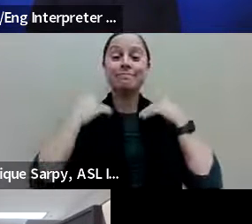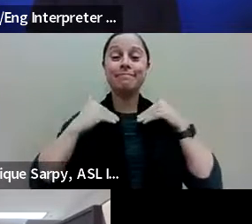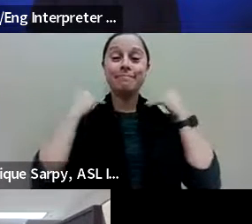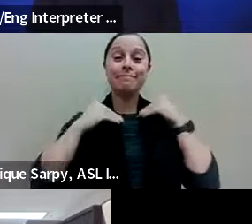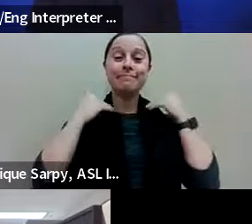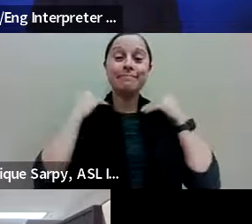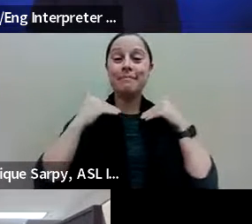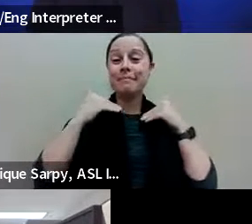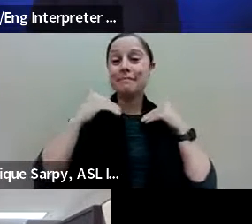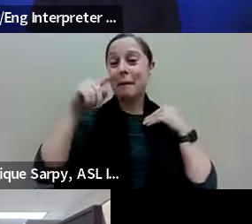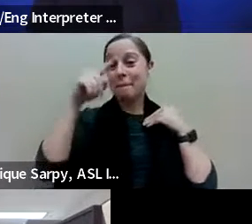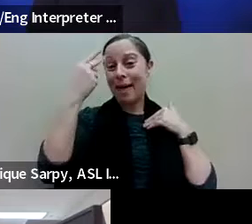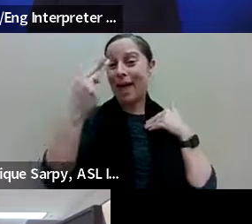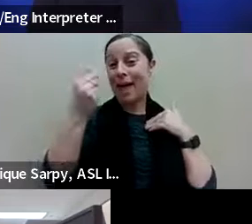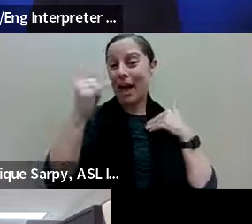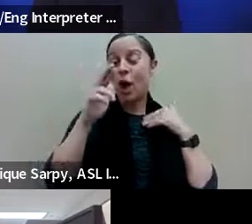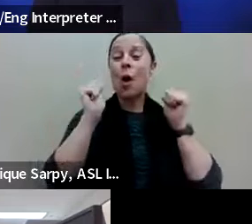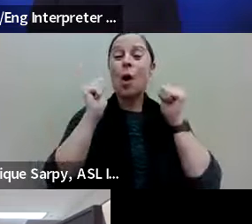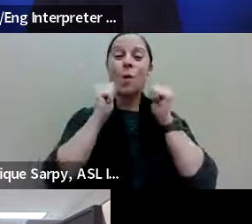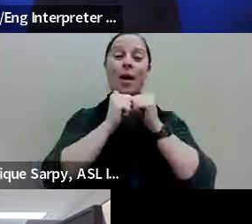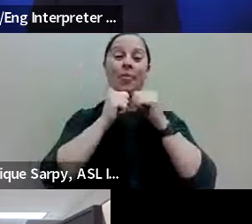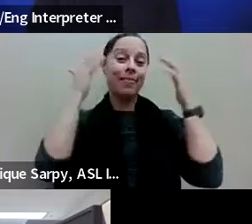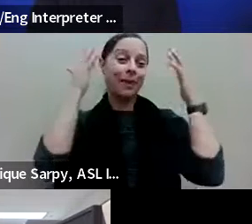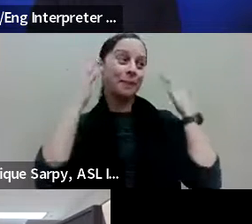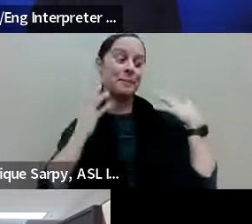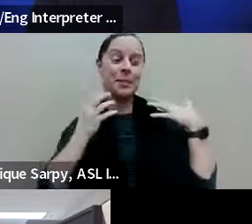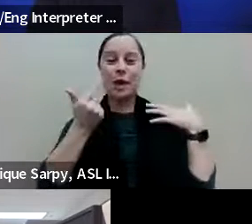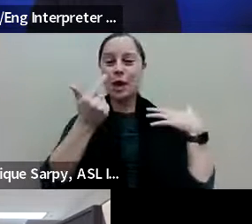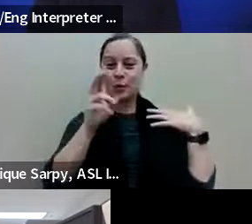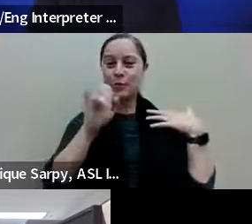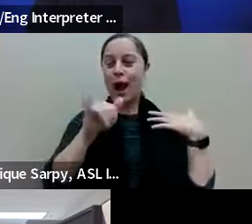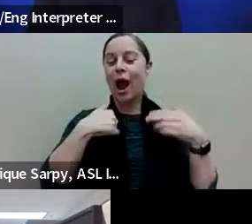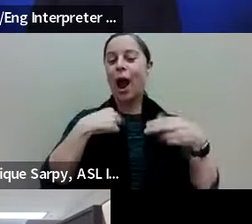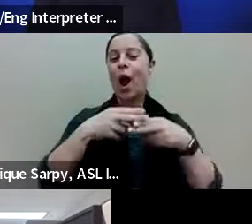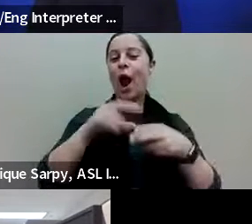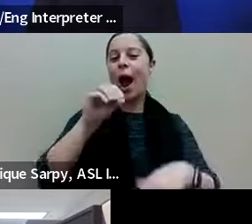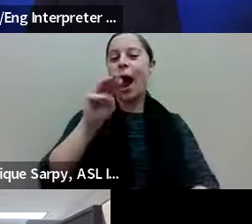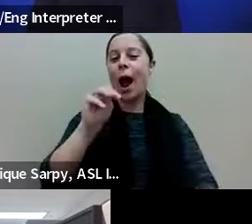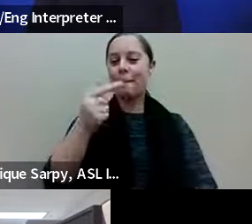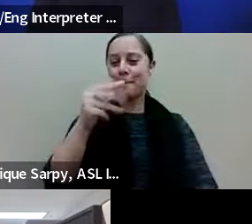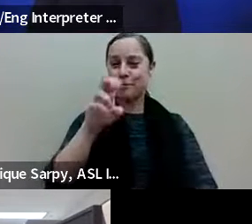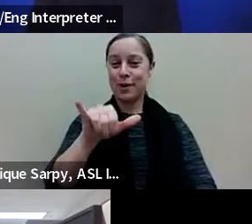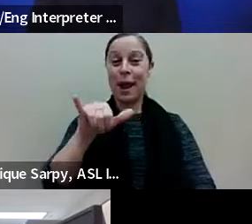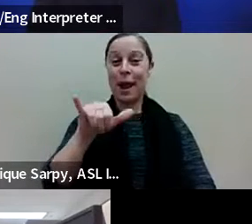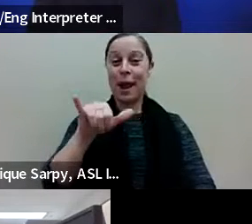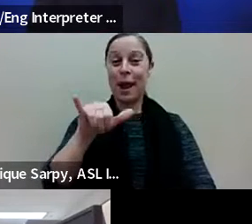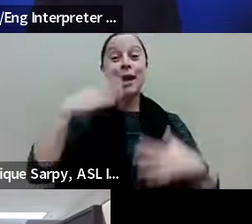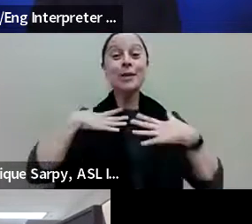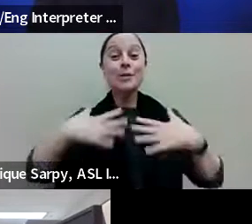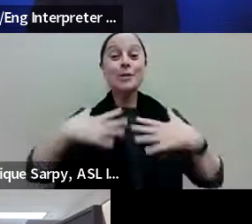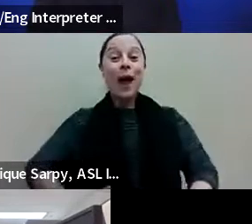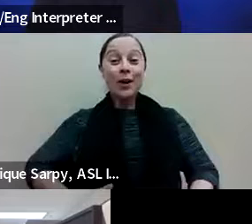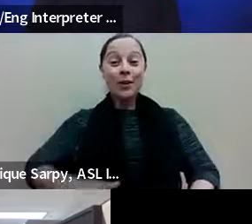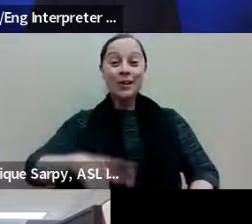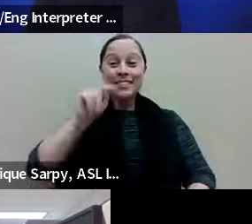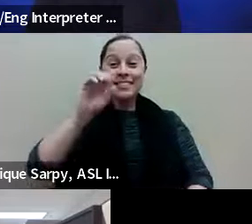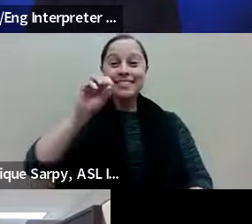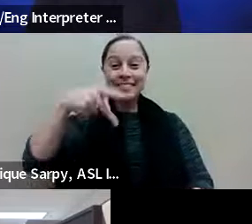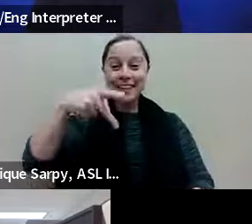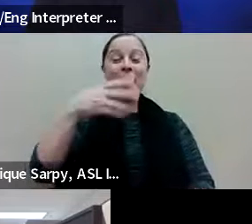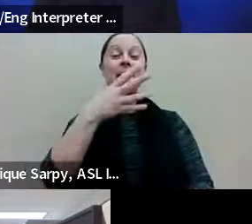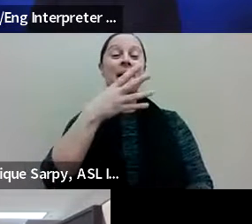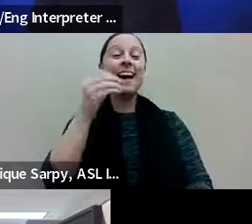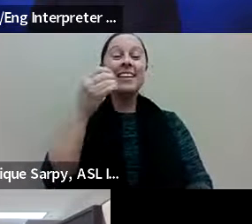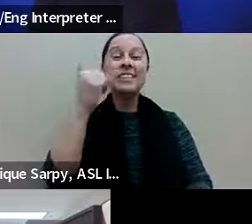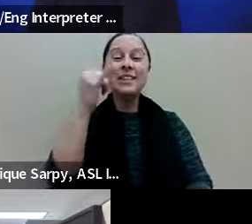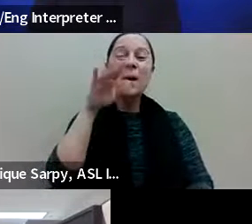gray, which I like to call ombre. I am wearing a black sweater top, and there are yellow and